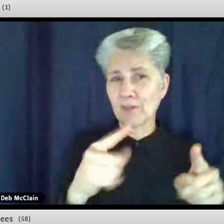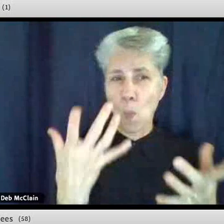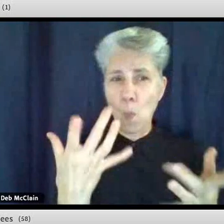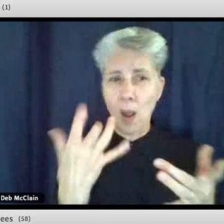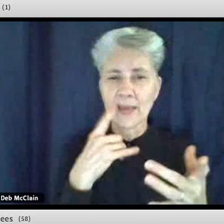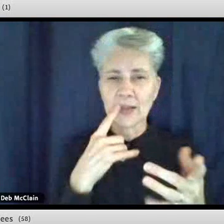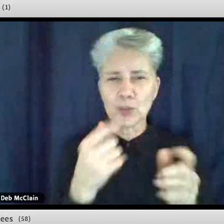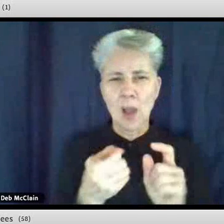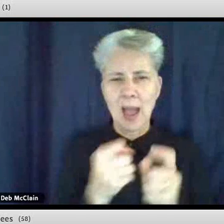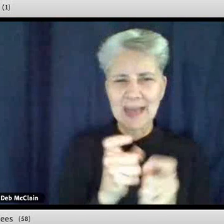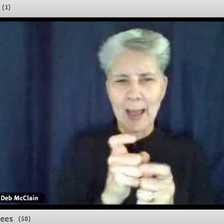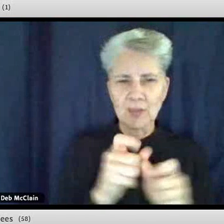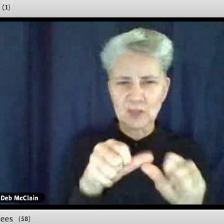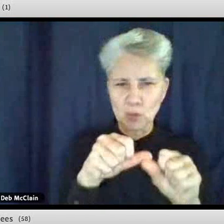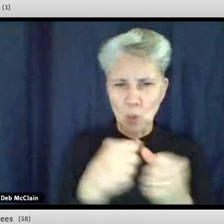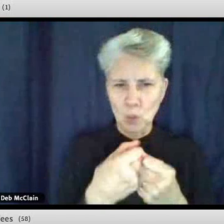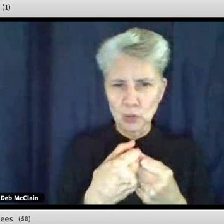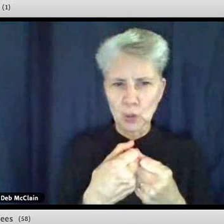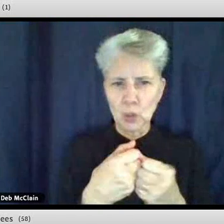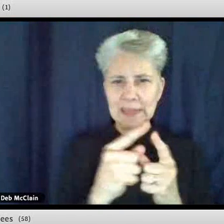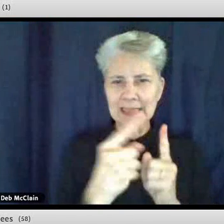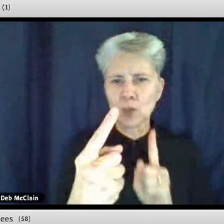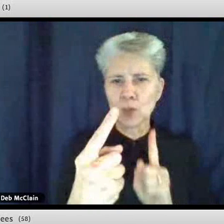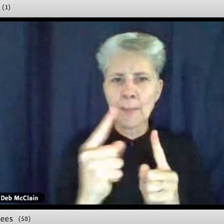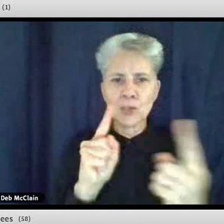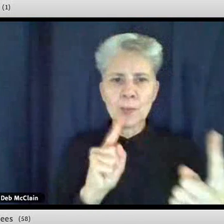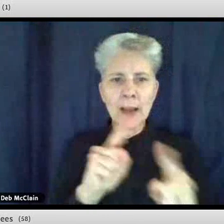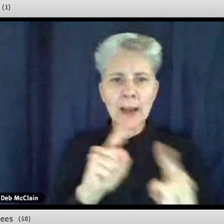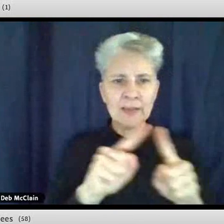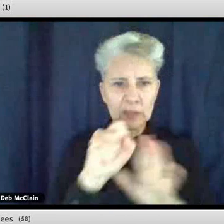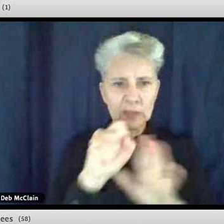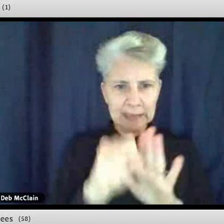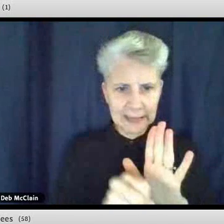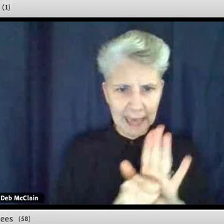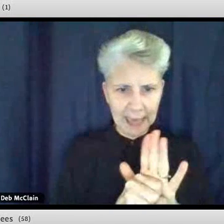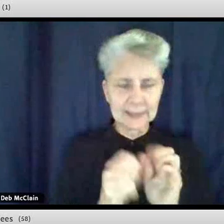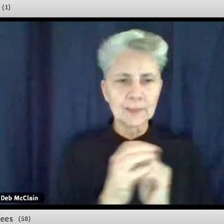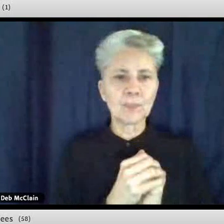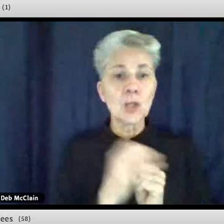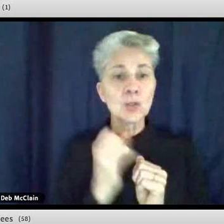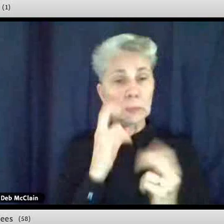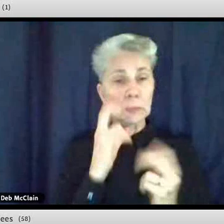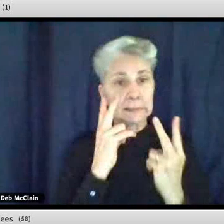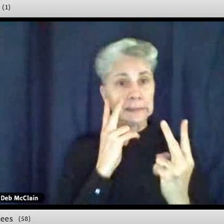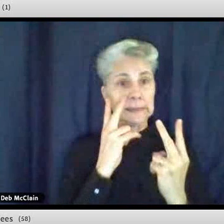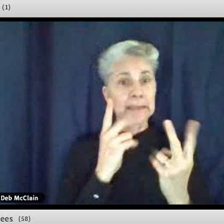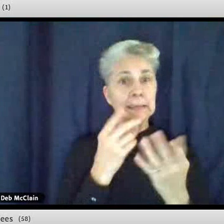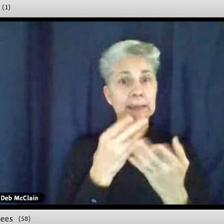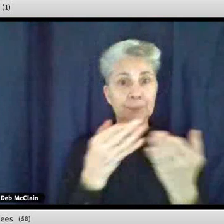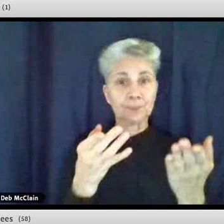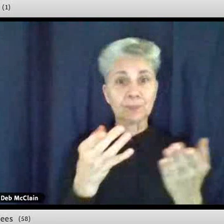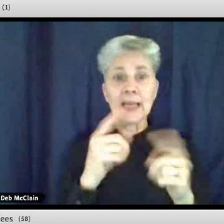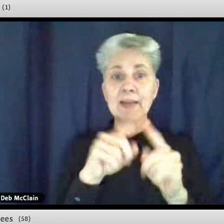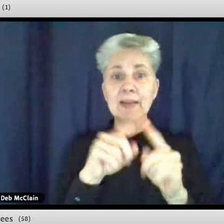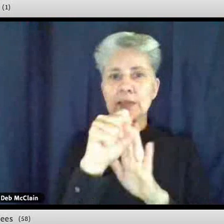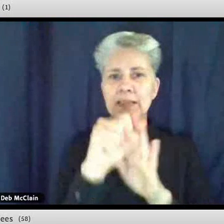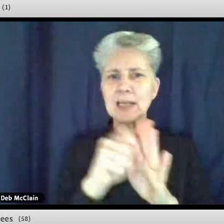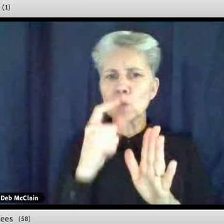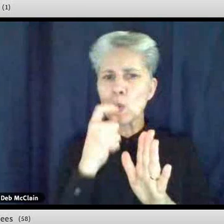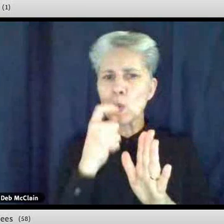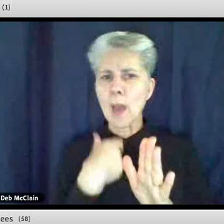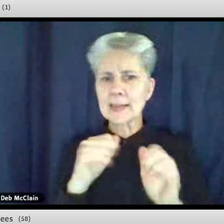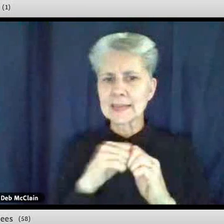this is a little bit different is they do adapted social measuring, distancing measurings by different states. So you can see